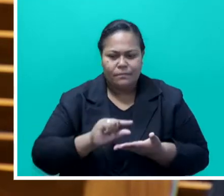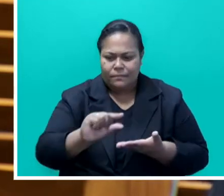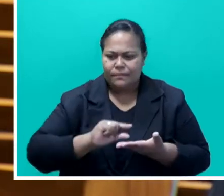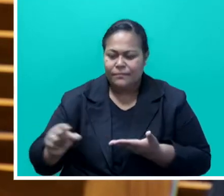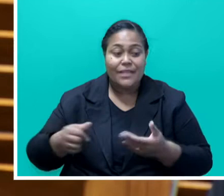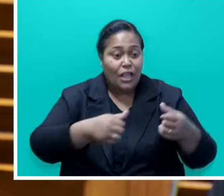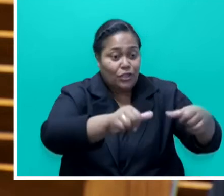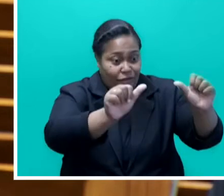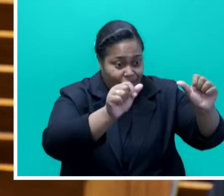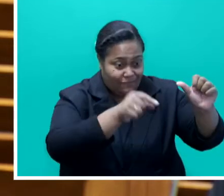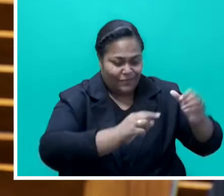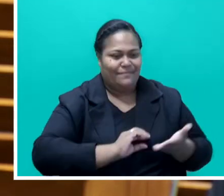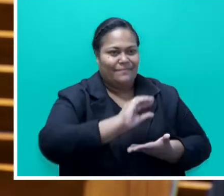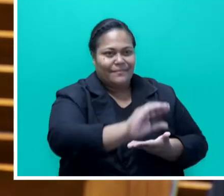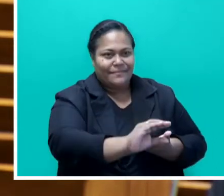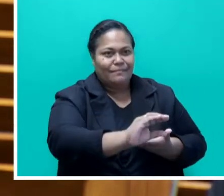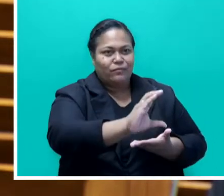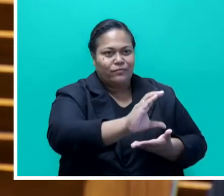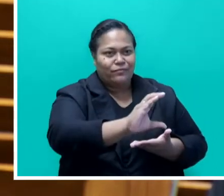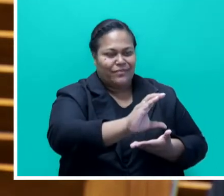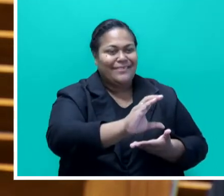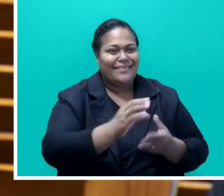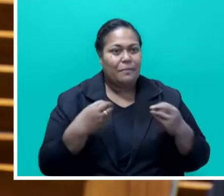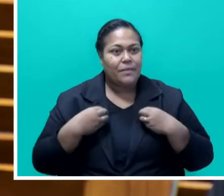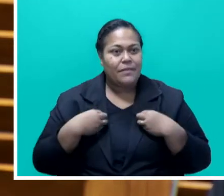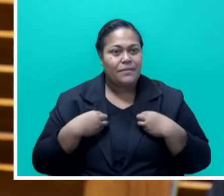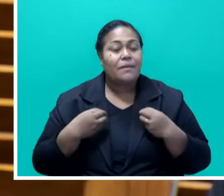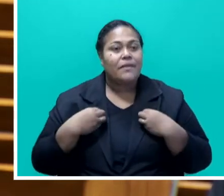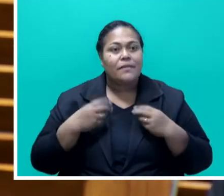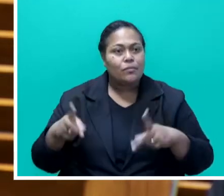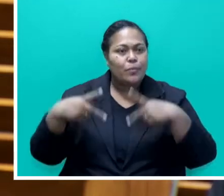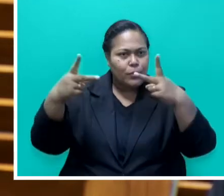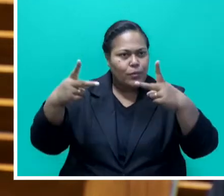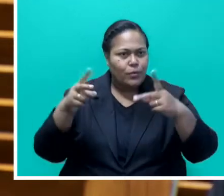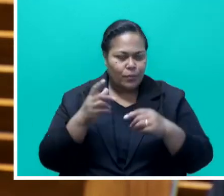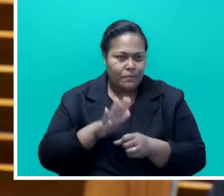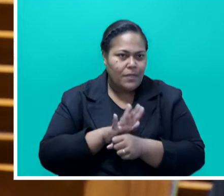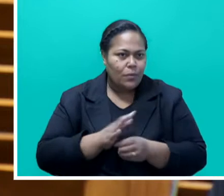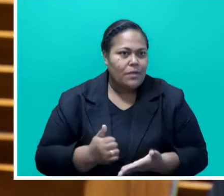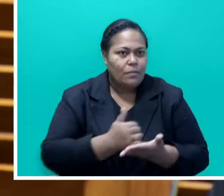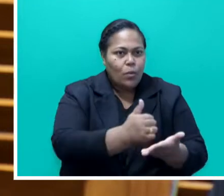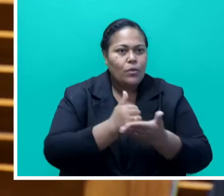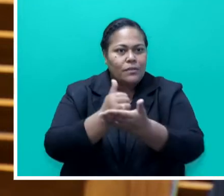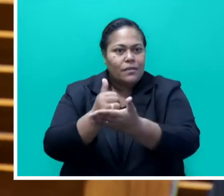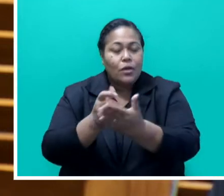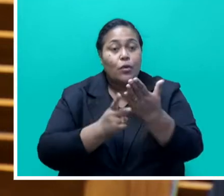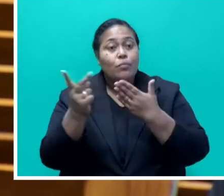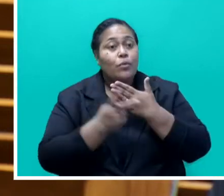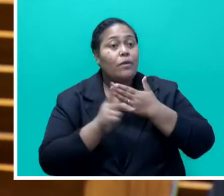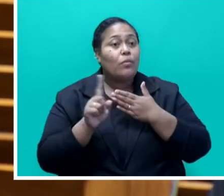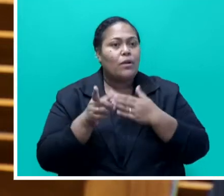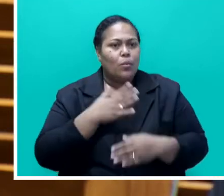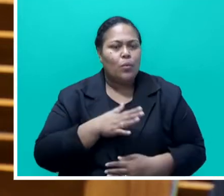business proposals for purchase of capital items. Its program is aimed to fund